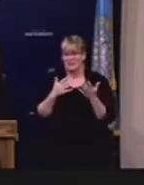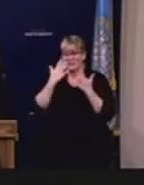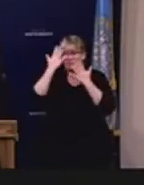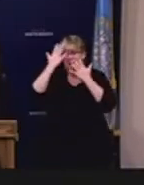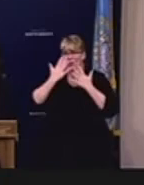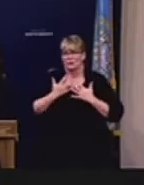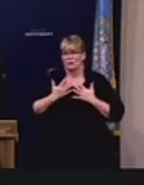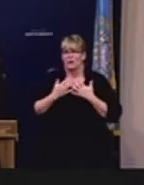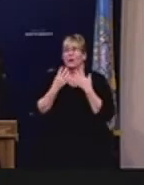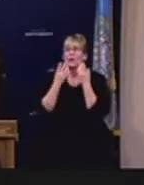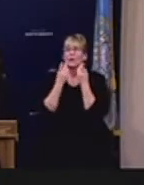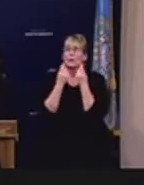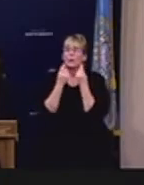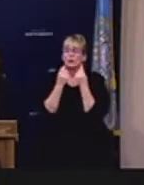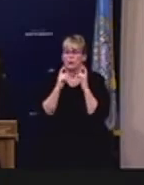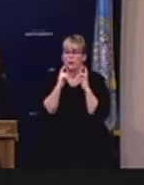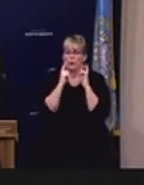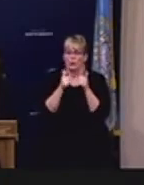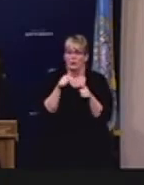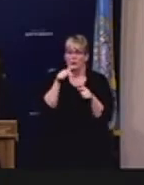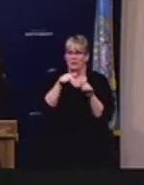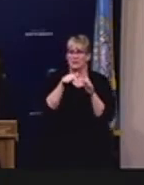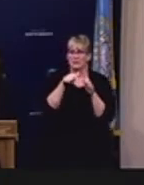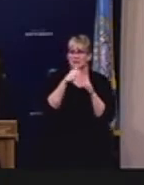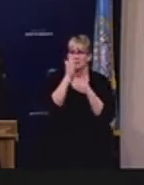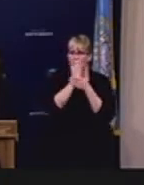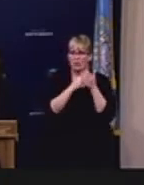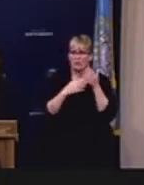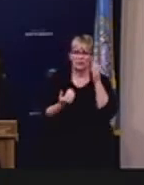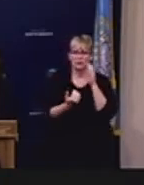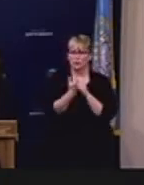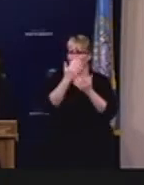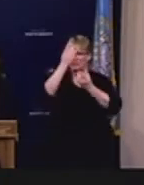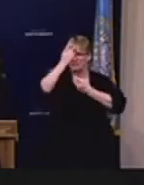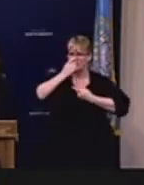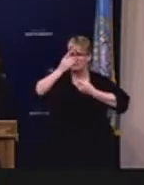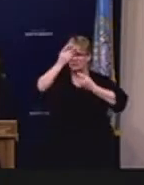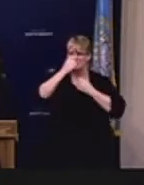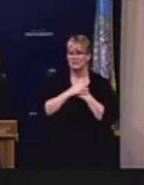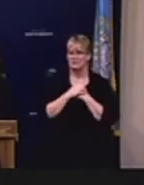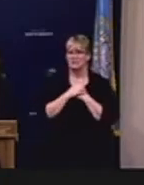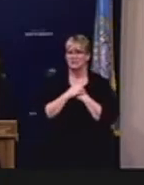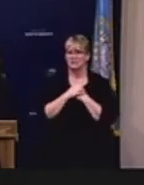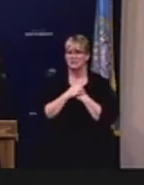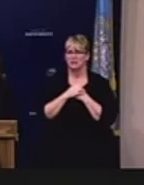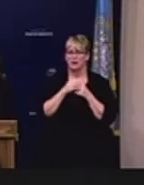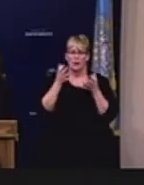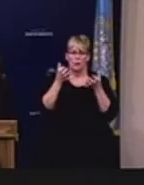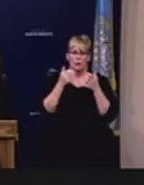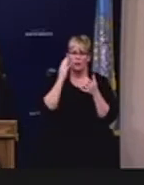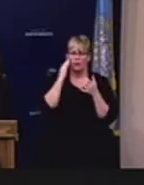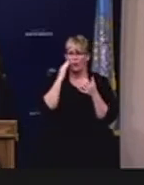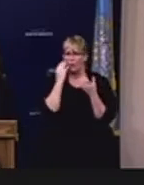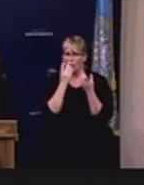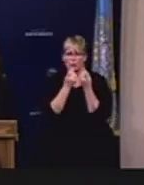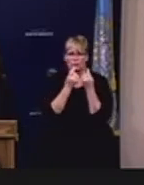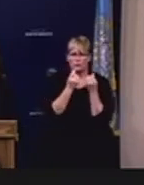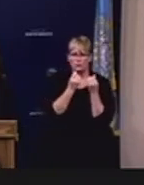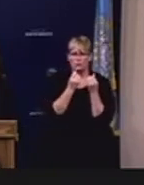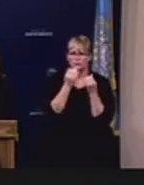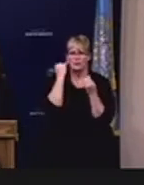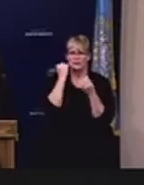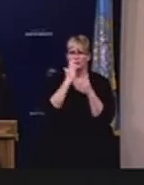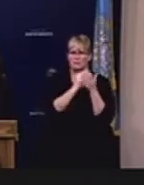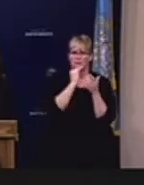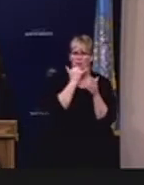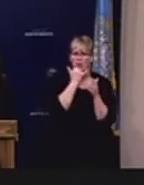of what we have to do early on in the stage of a brand new disease, is we're looking for any red flags or any signals, which is good.